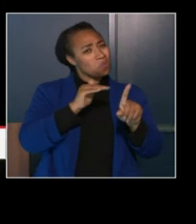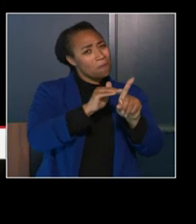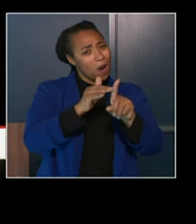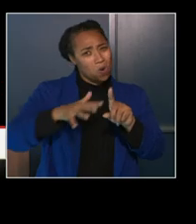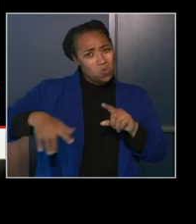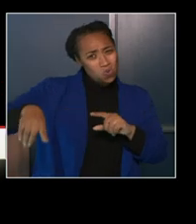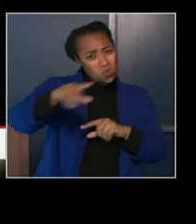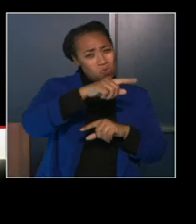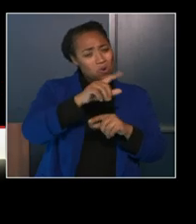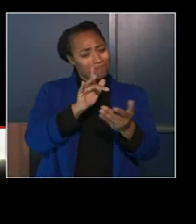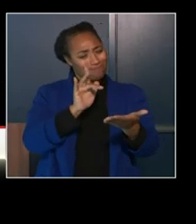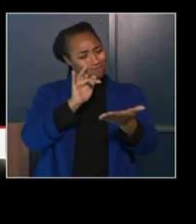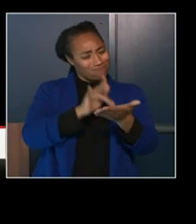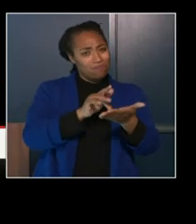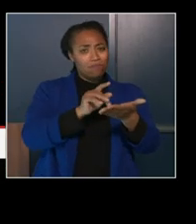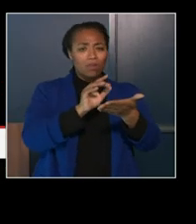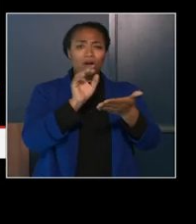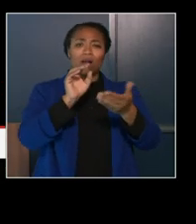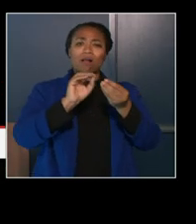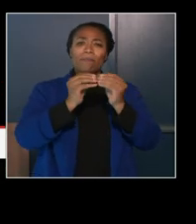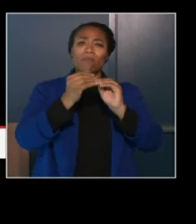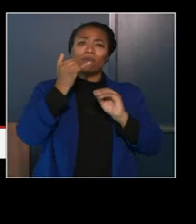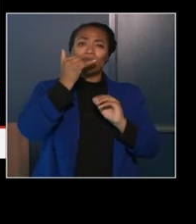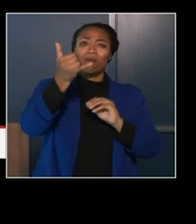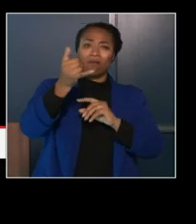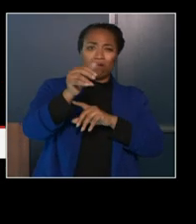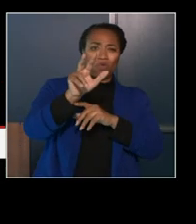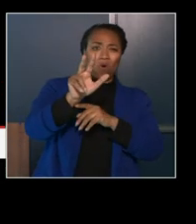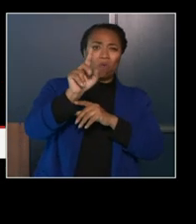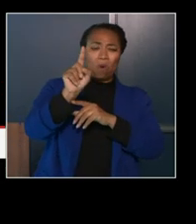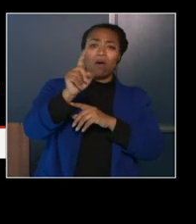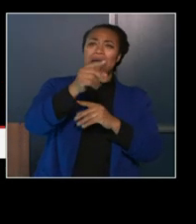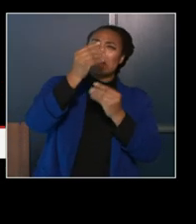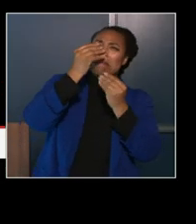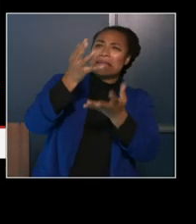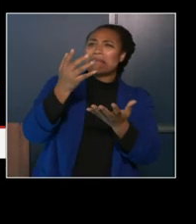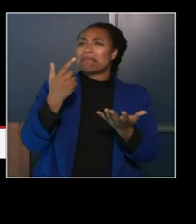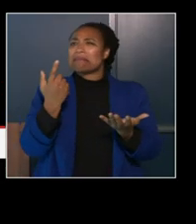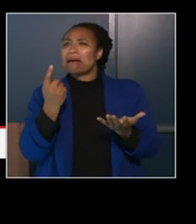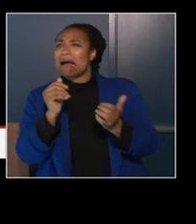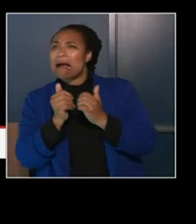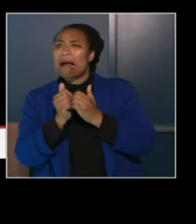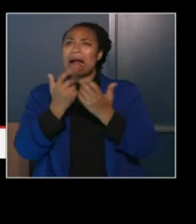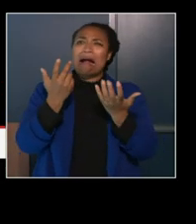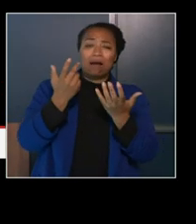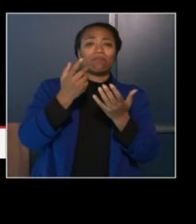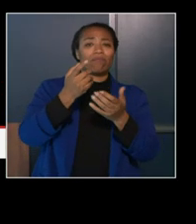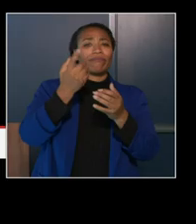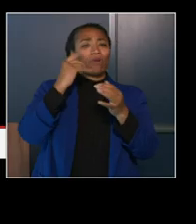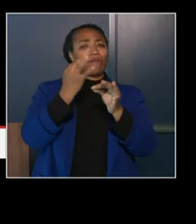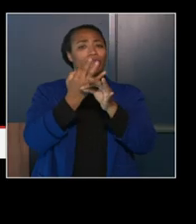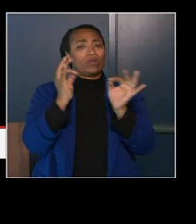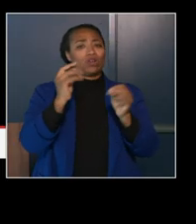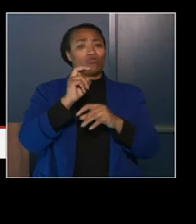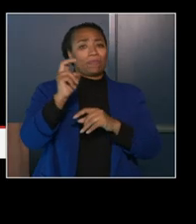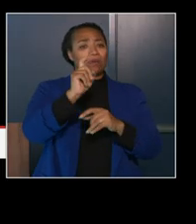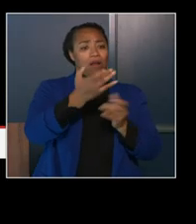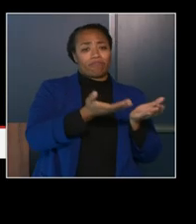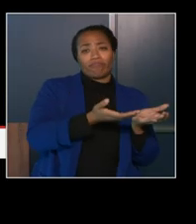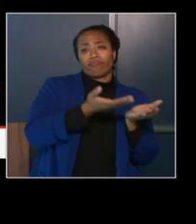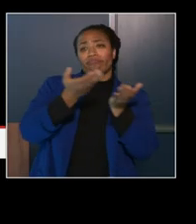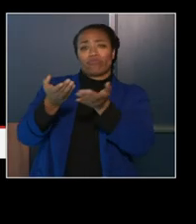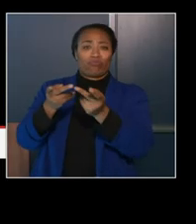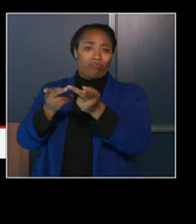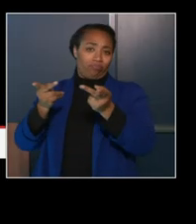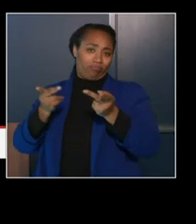to request free transportation for yourself or someone else. We also know, and as we have been talking for